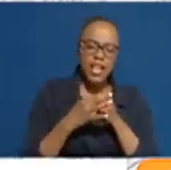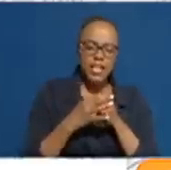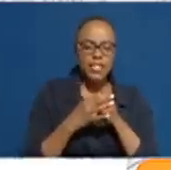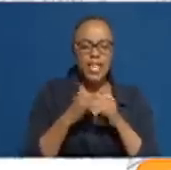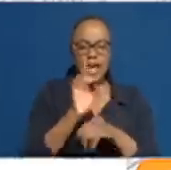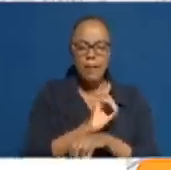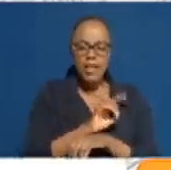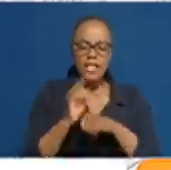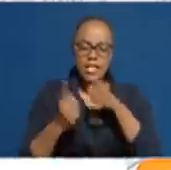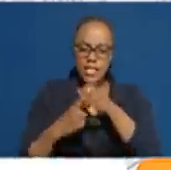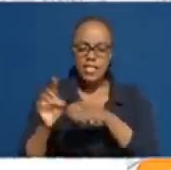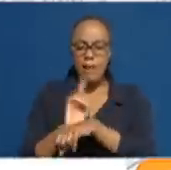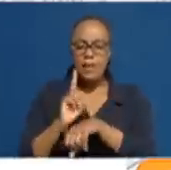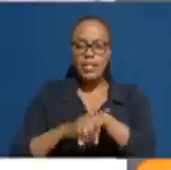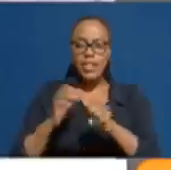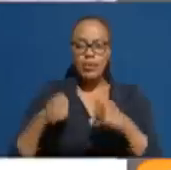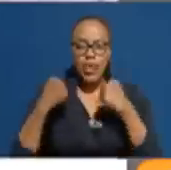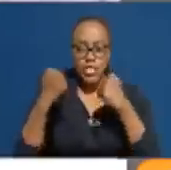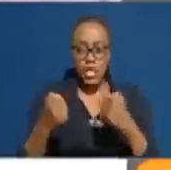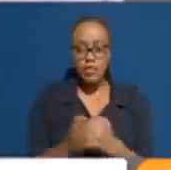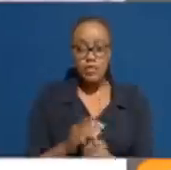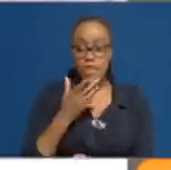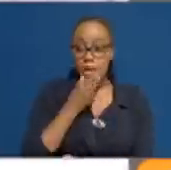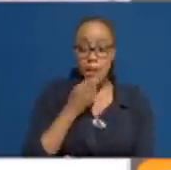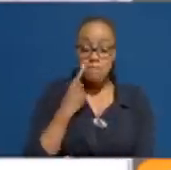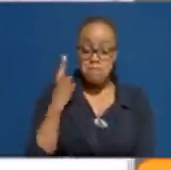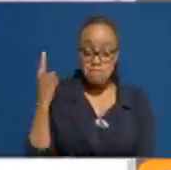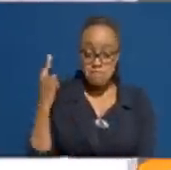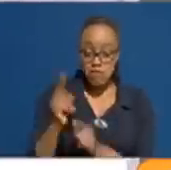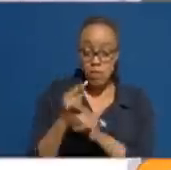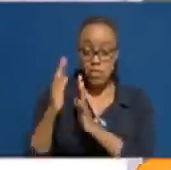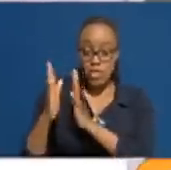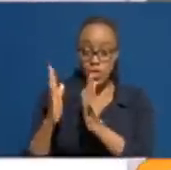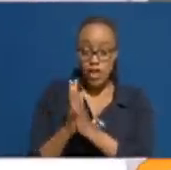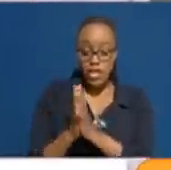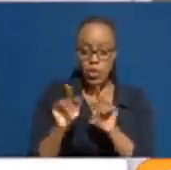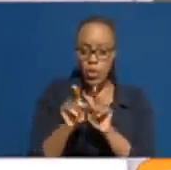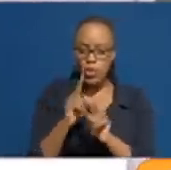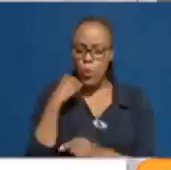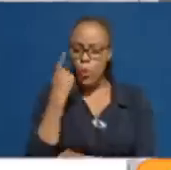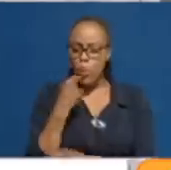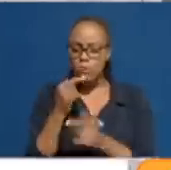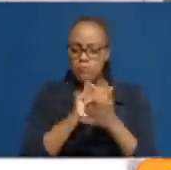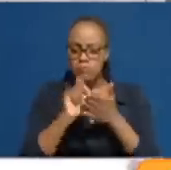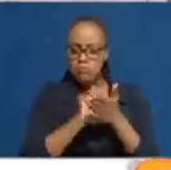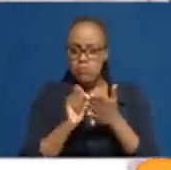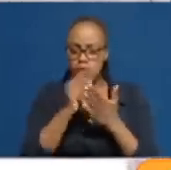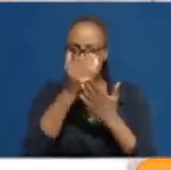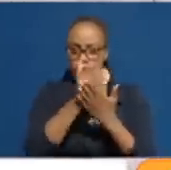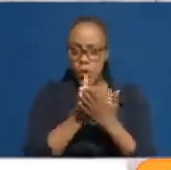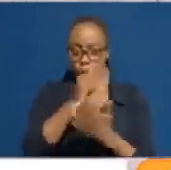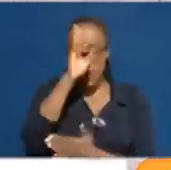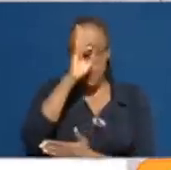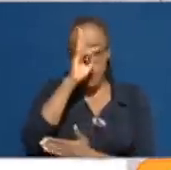and 6 minutes while driving. Musyoka, according to security guards and colleagues who have since recorded statements with the